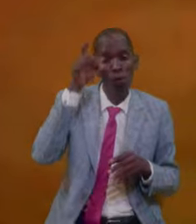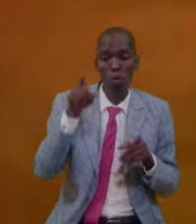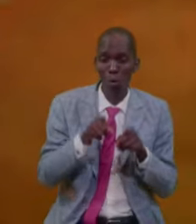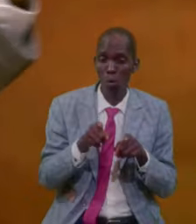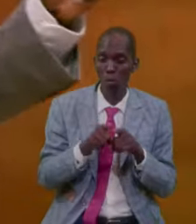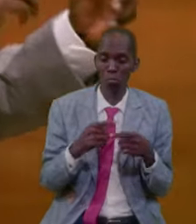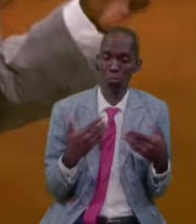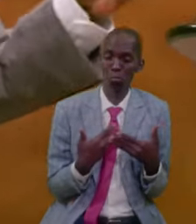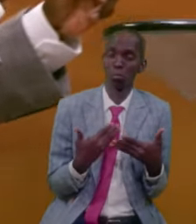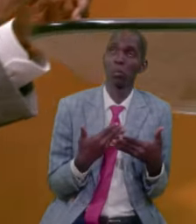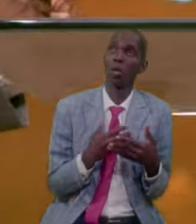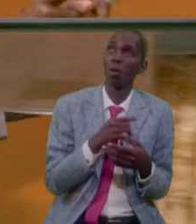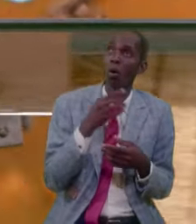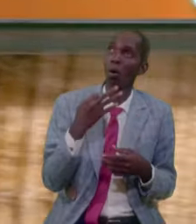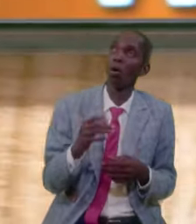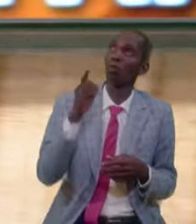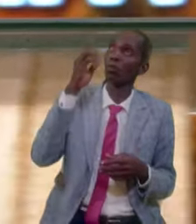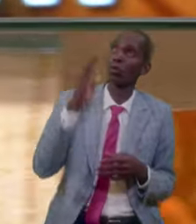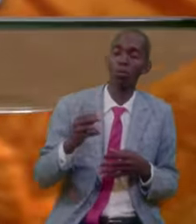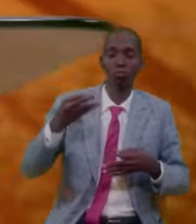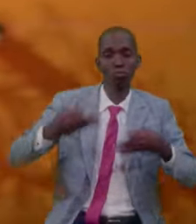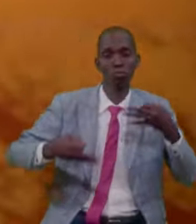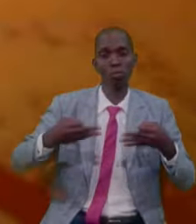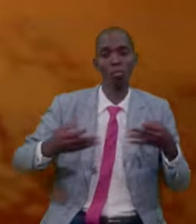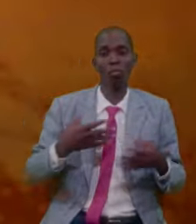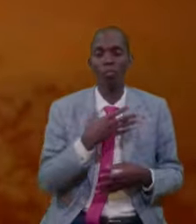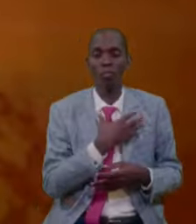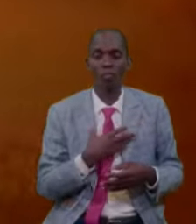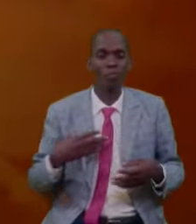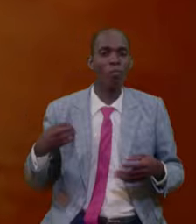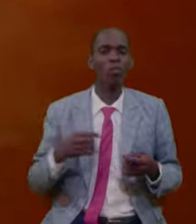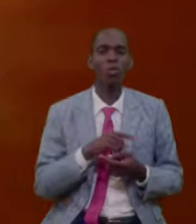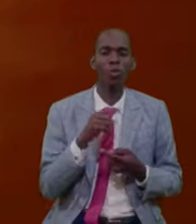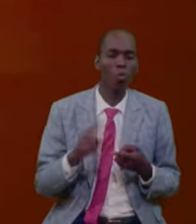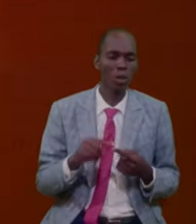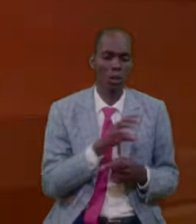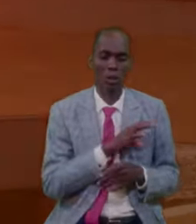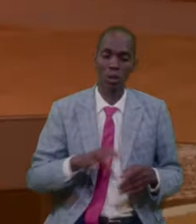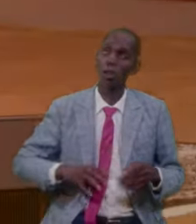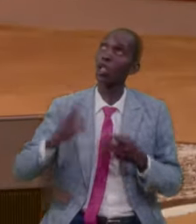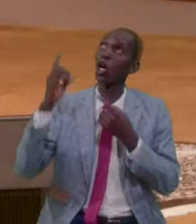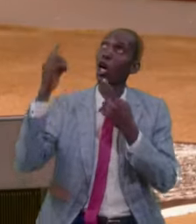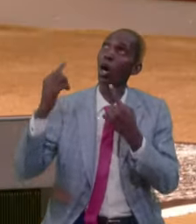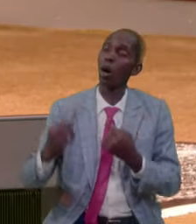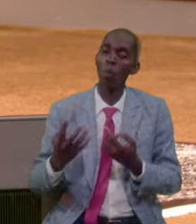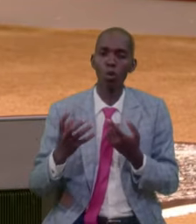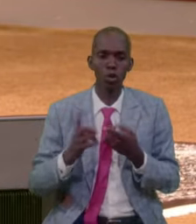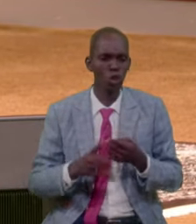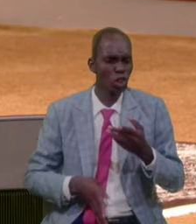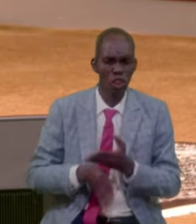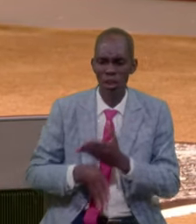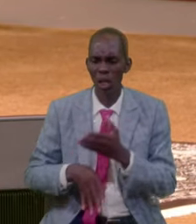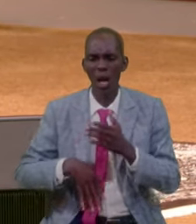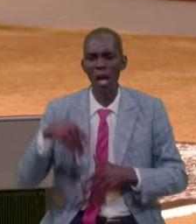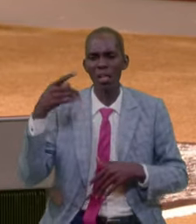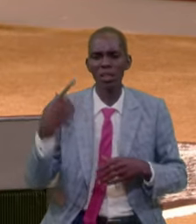and when Christ comes. And he wants to drive out the legion. They're so afraid, they tremble.